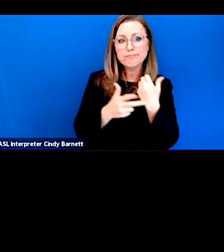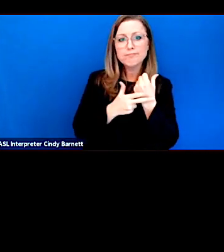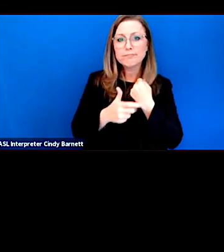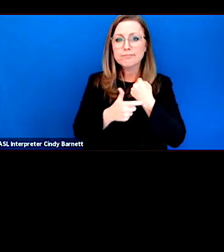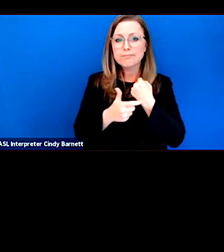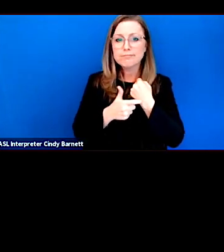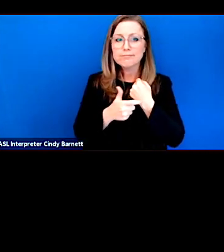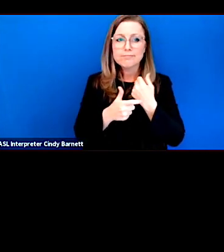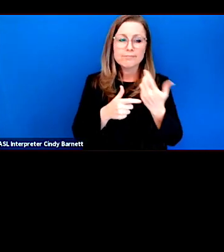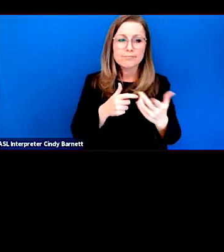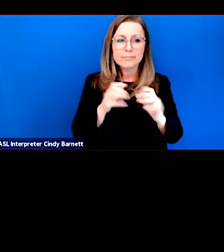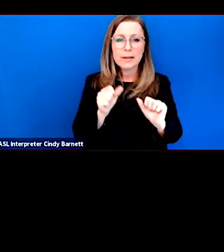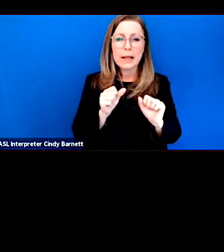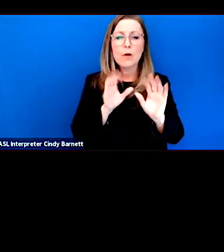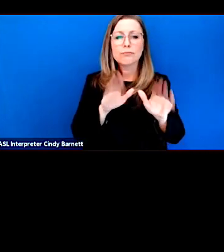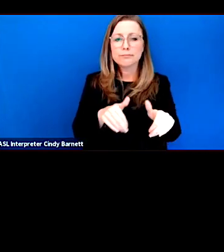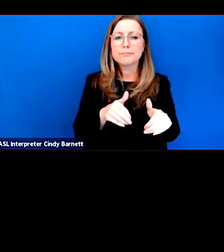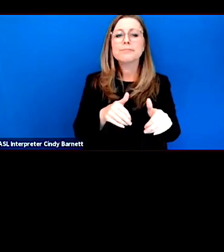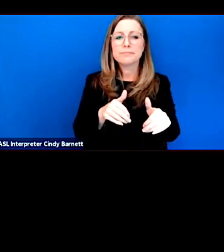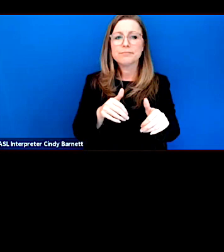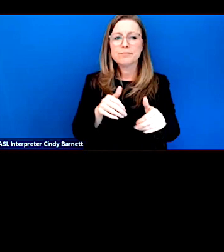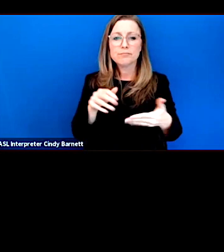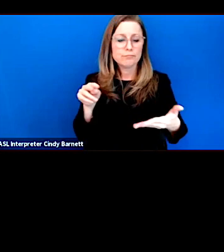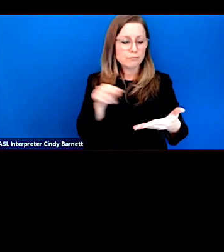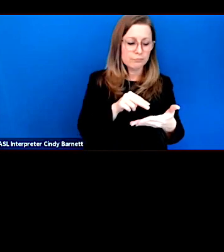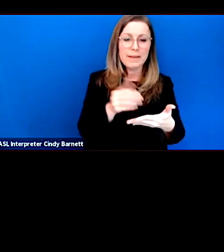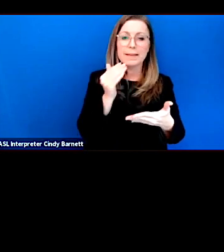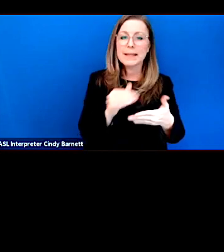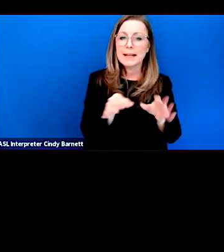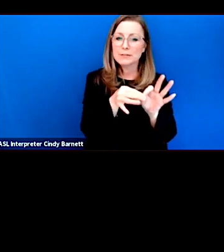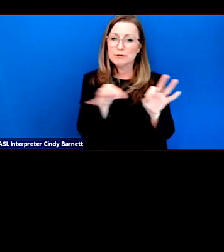search engine or the next piece we're forward snowballing.